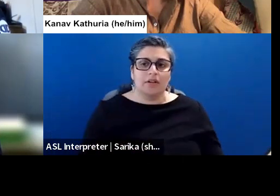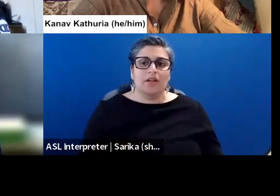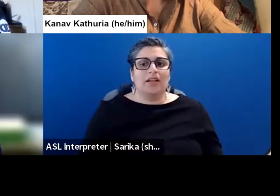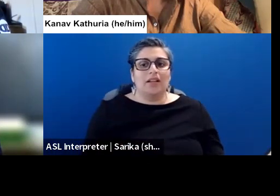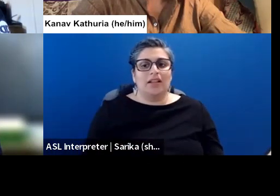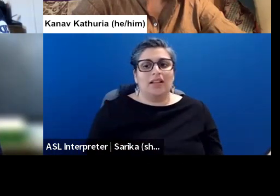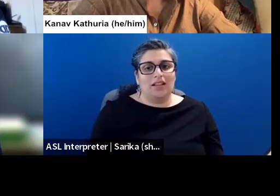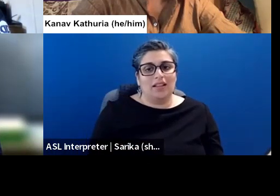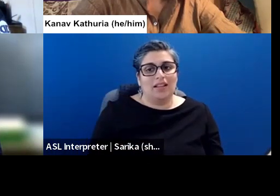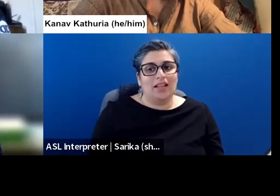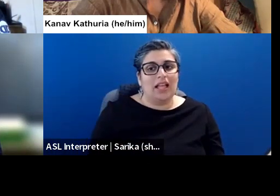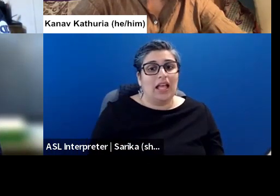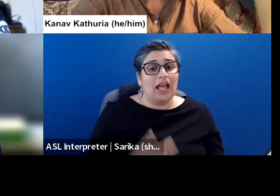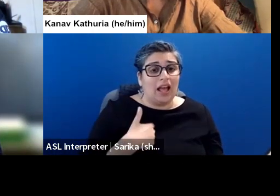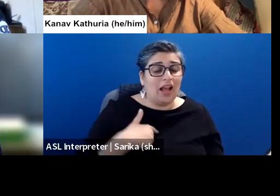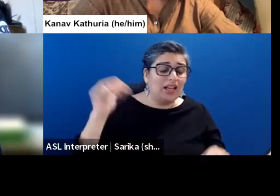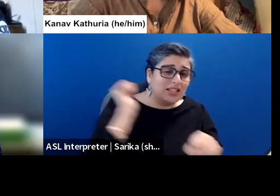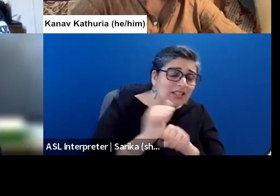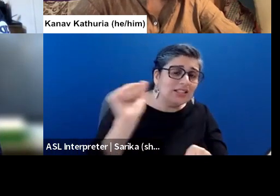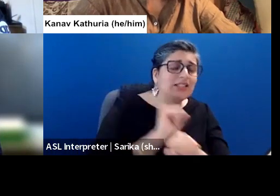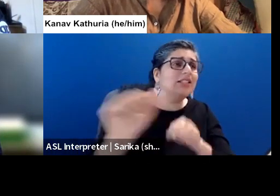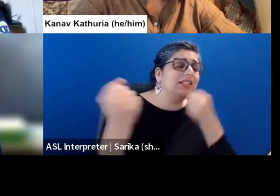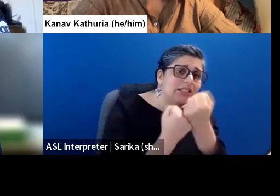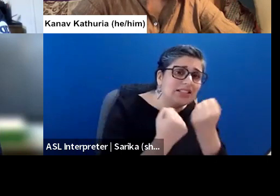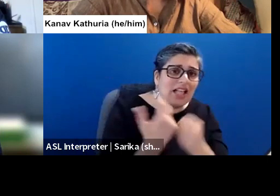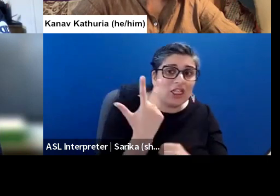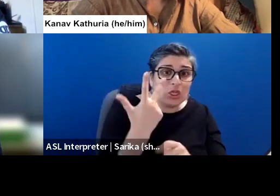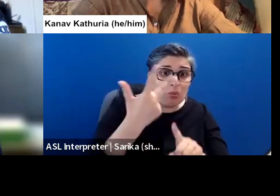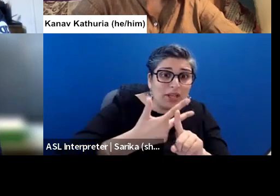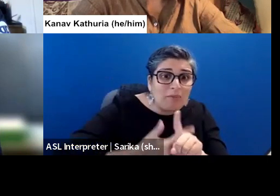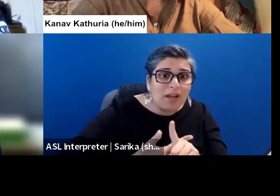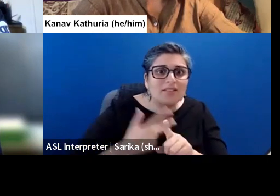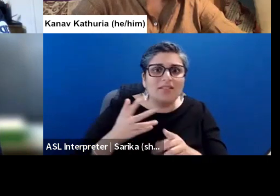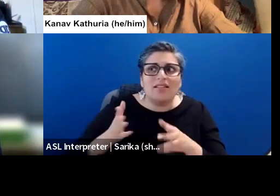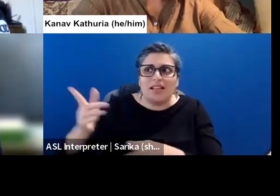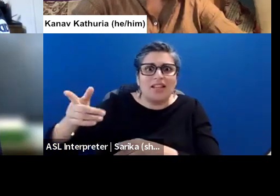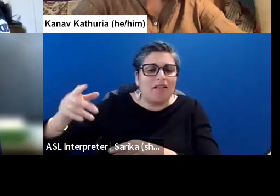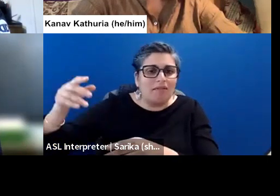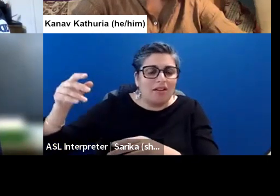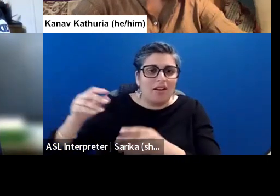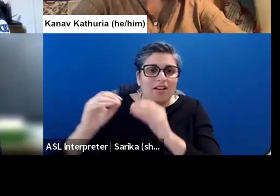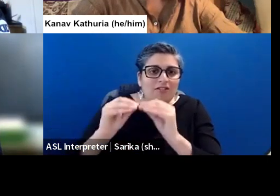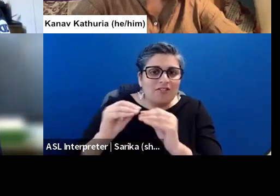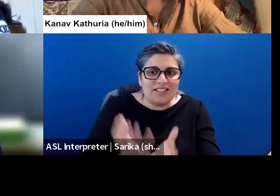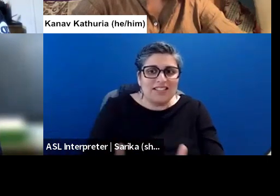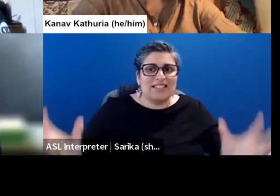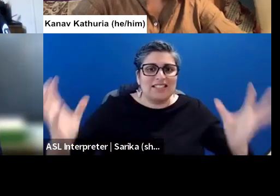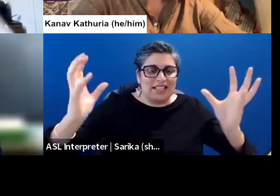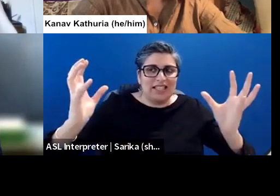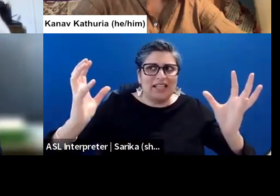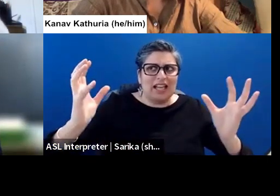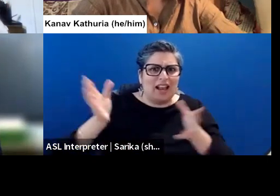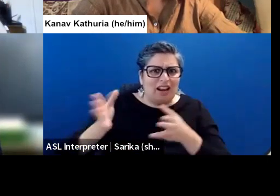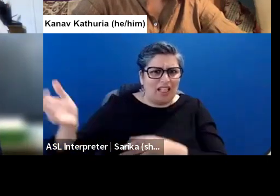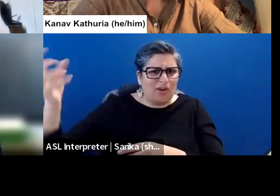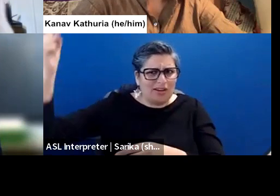It took me months of advocacy to get them to fix the sink and let her take a shower. Like, you have to go to a lawyer for months to be able to